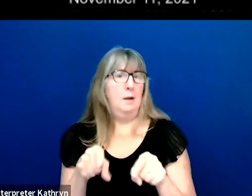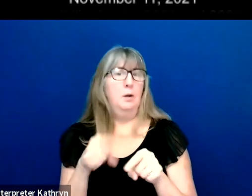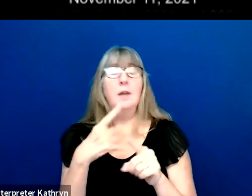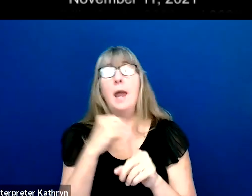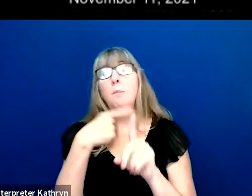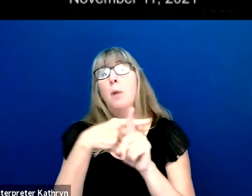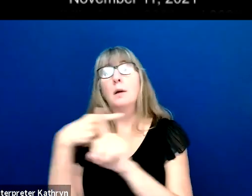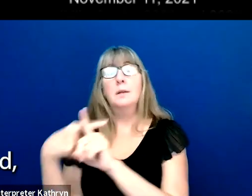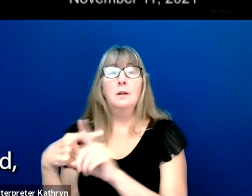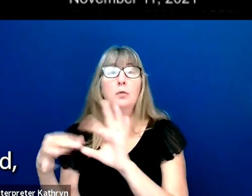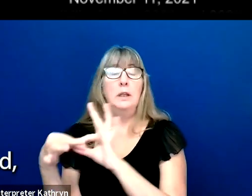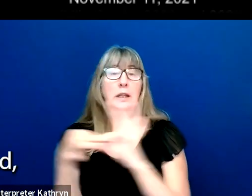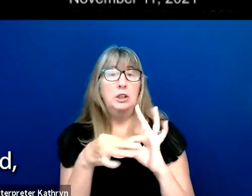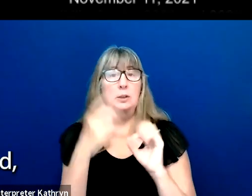because